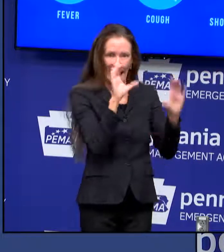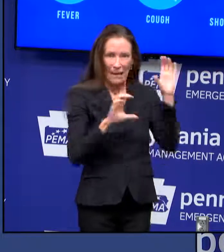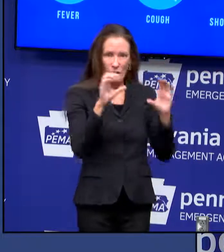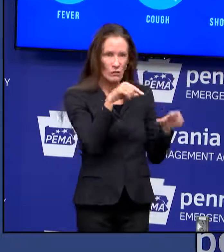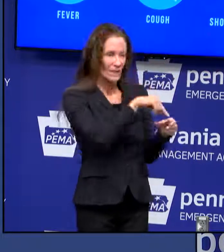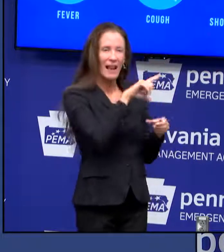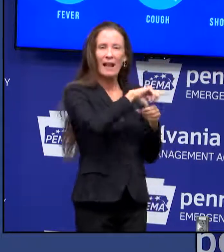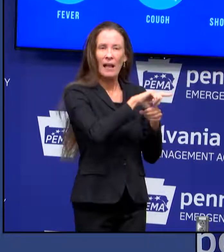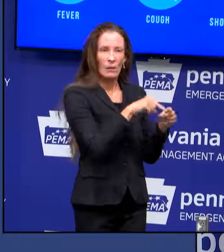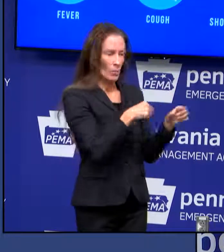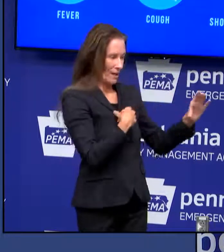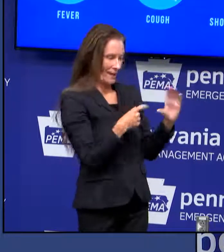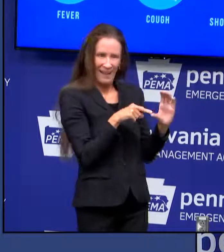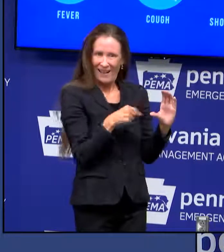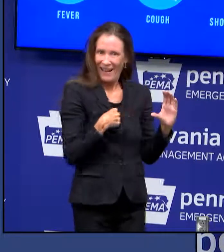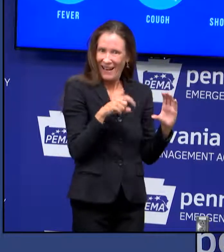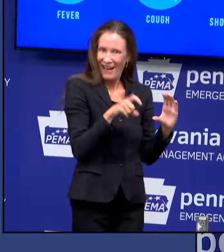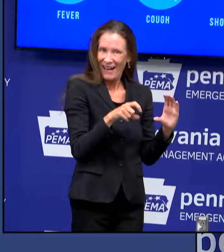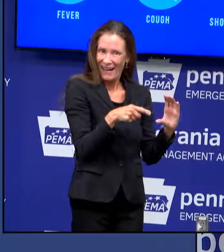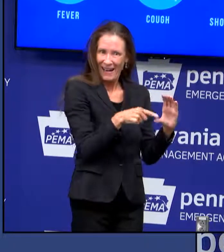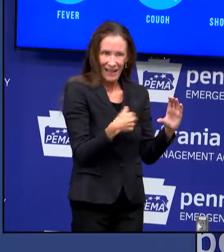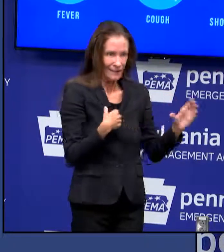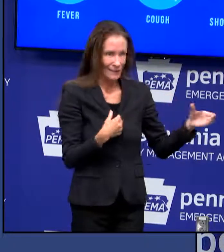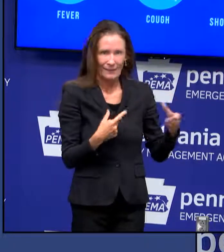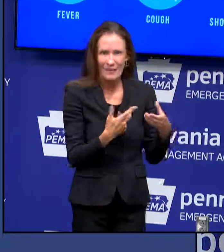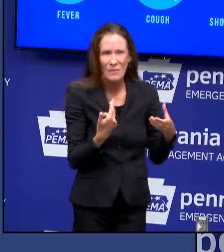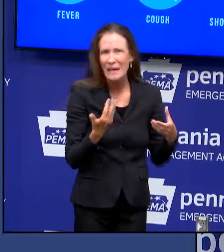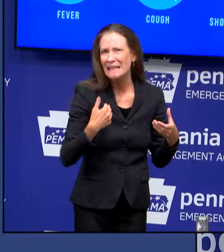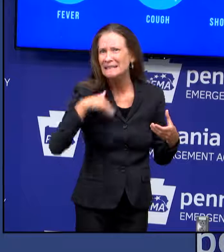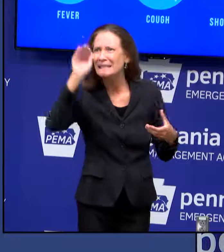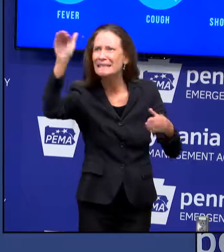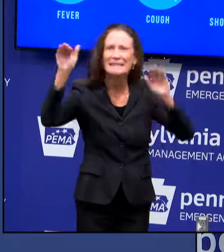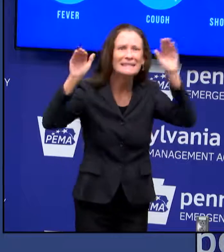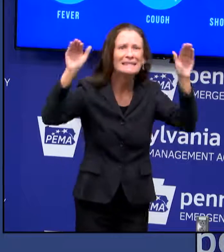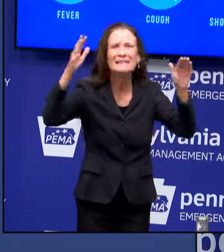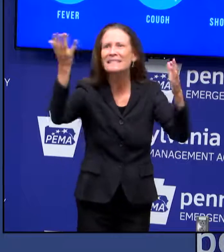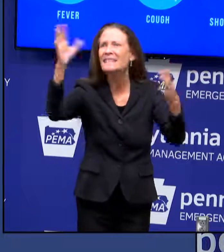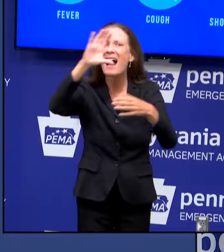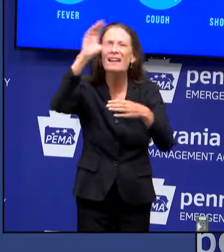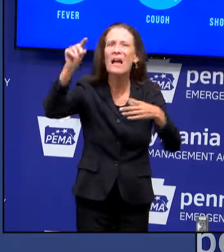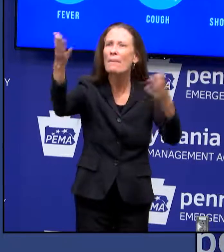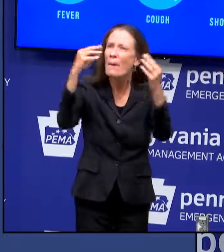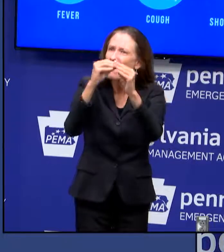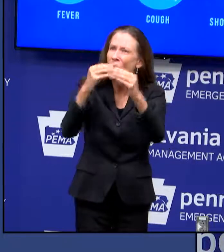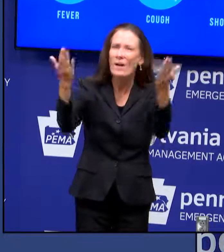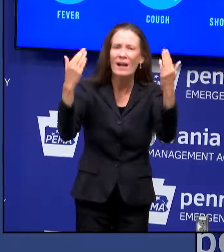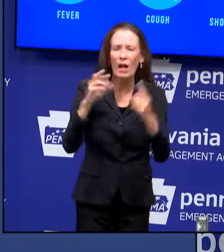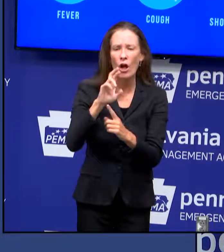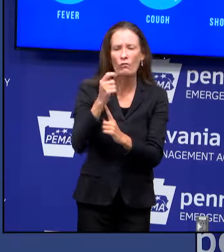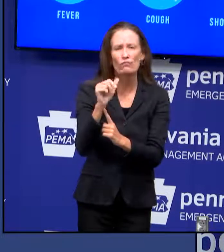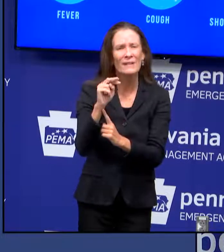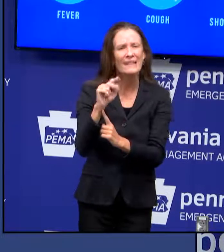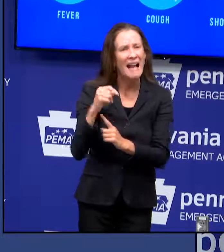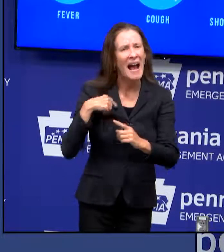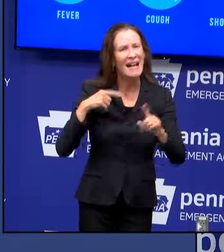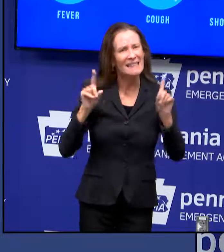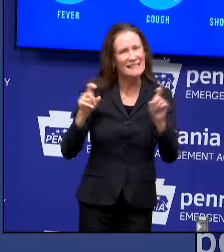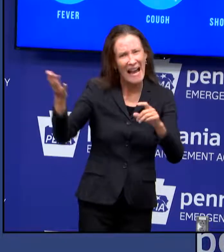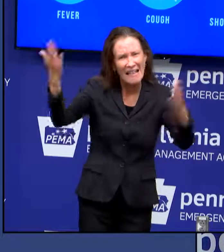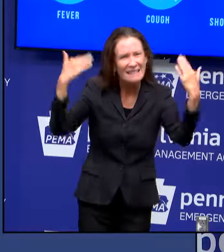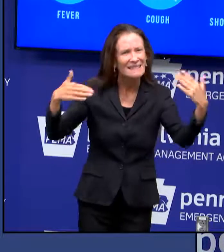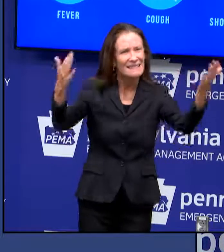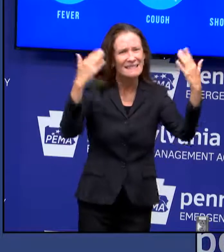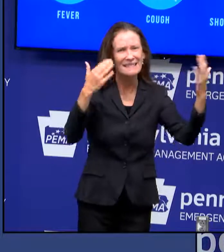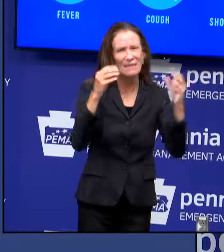Pennsylvania's working with large manufacturers to send reagents to Pennsylvania, which is allowing us to get more test results done through